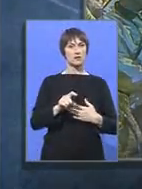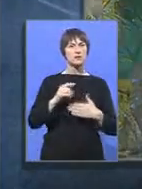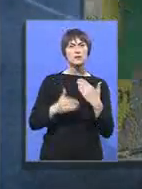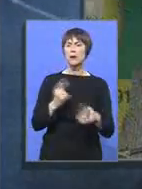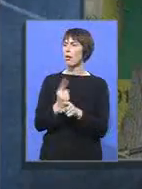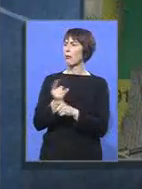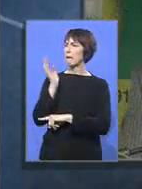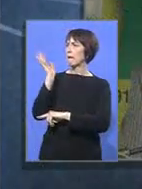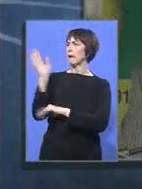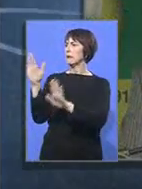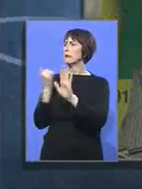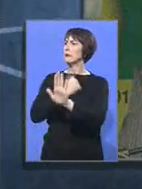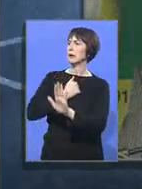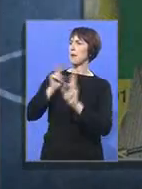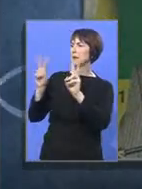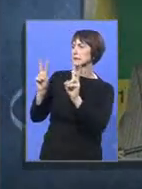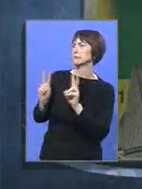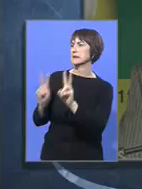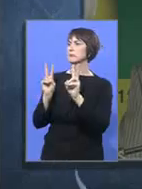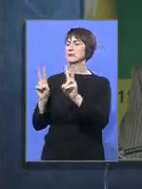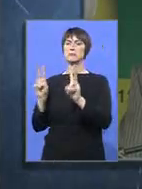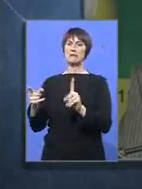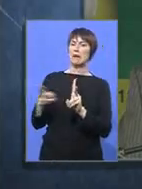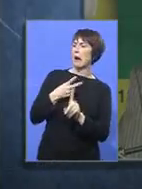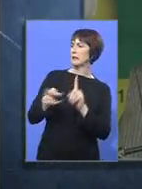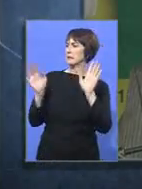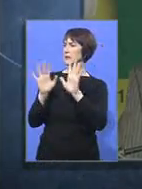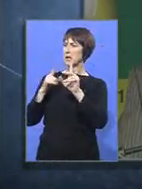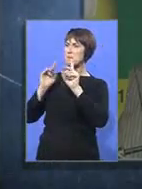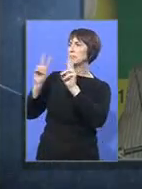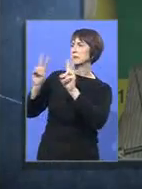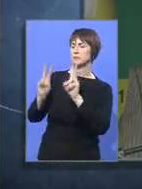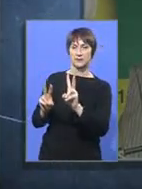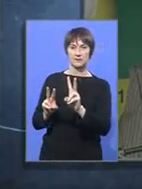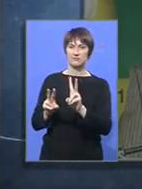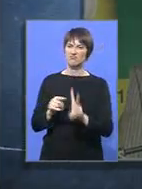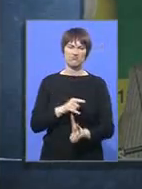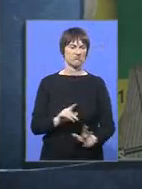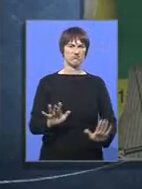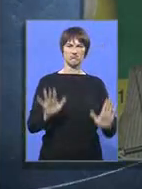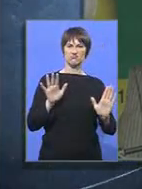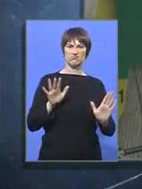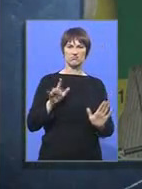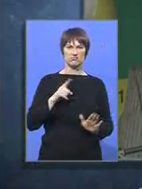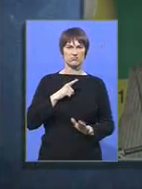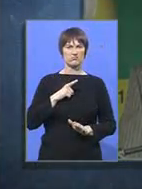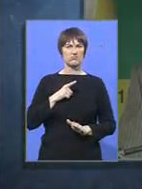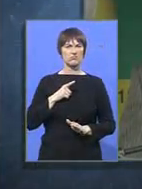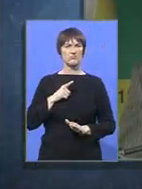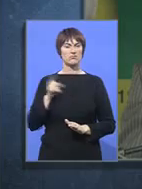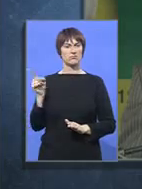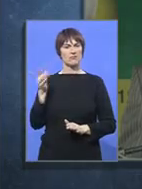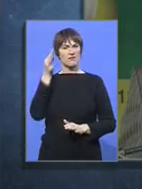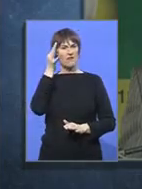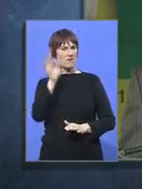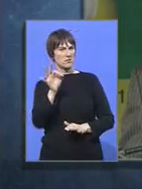peace and non-violence at a time when the government met our peaceful demands